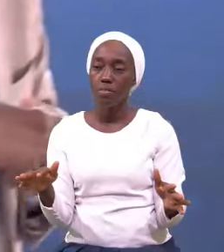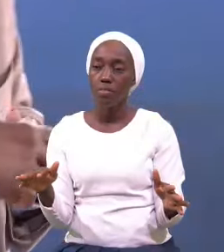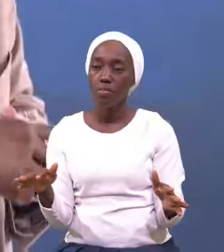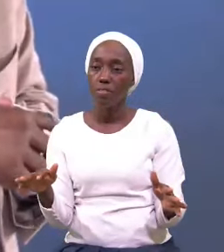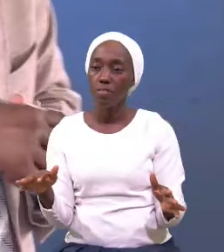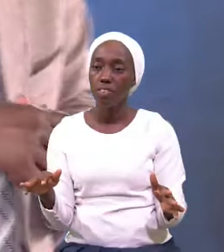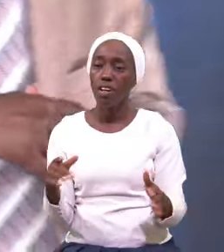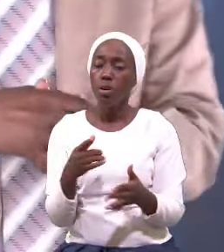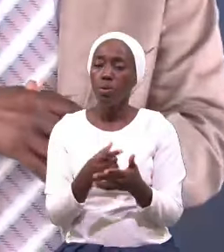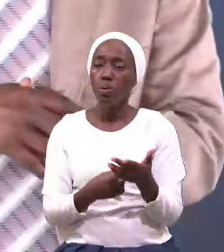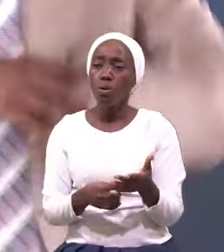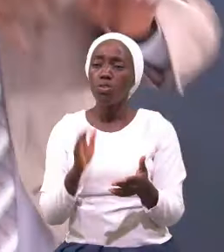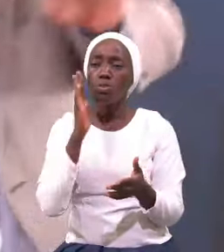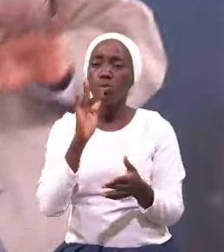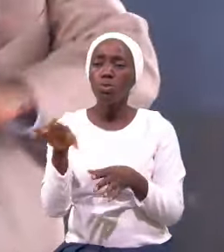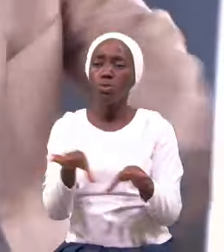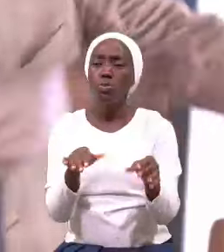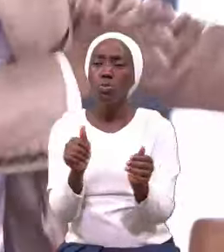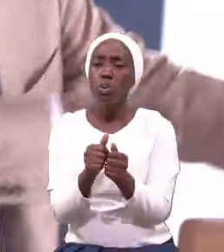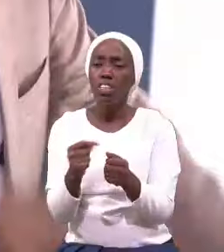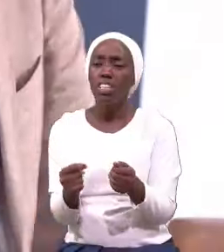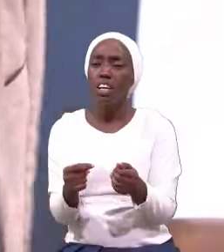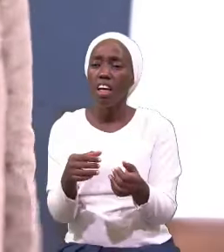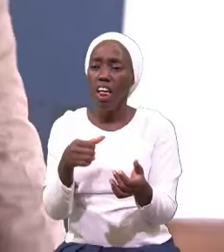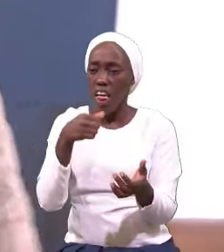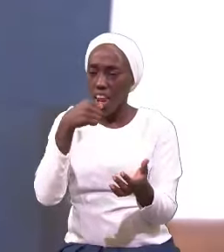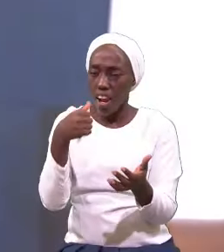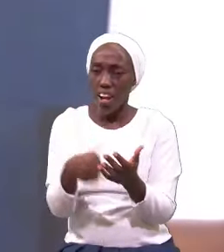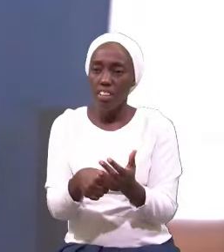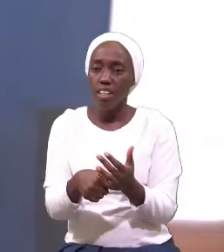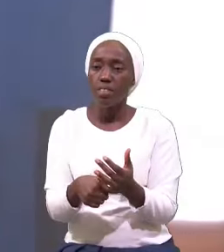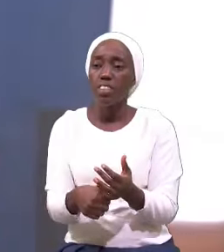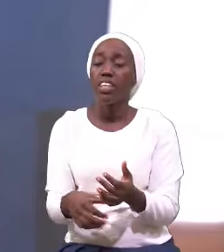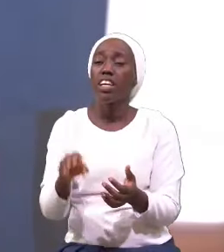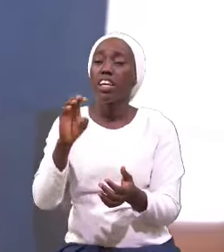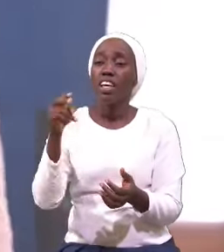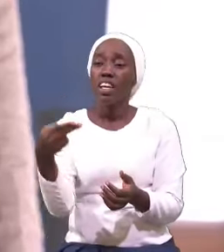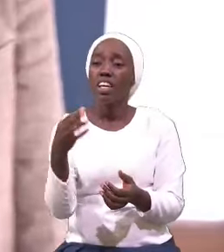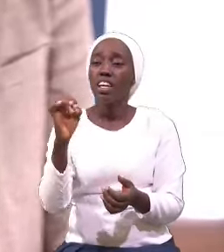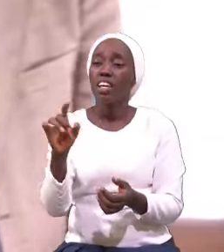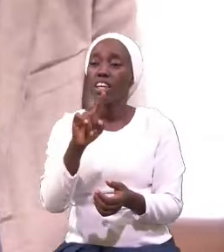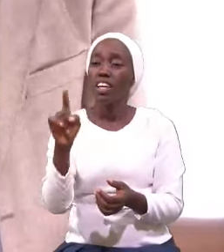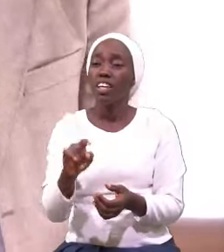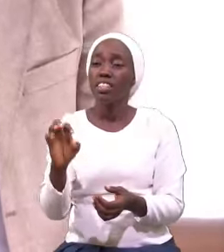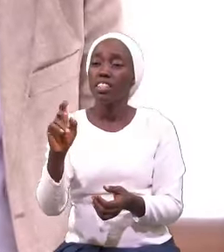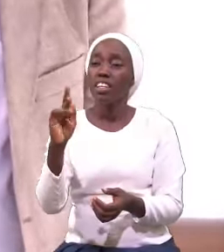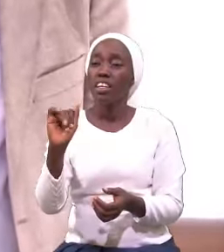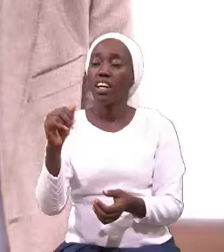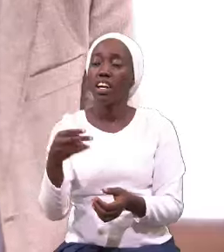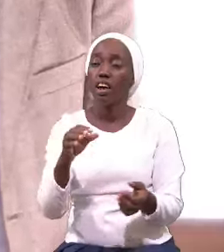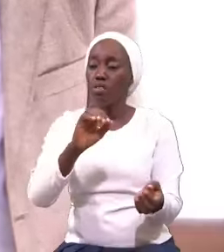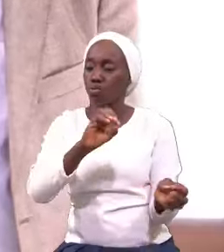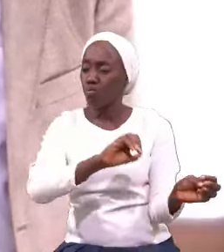What do you do with the letter? Ezekiel threw that aside. Every